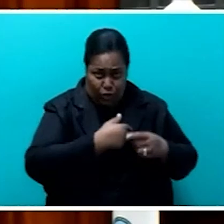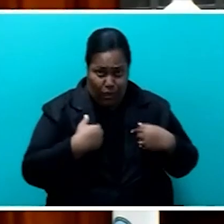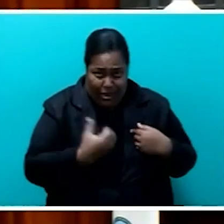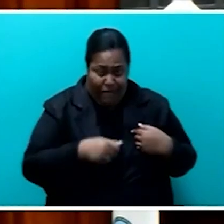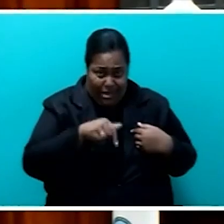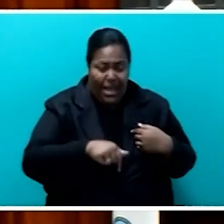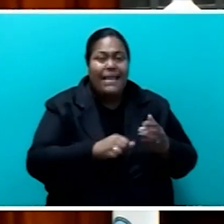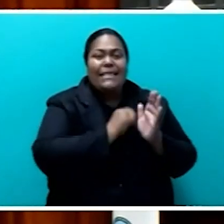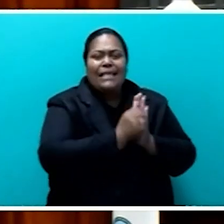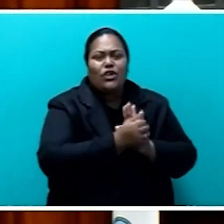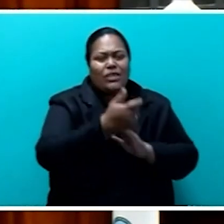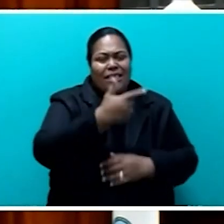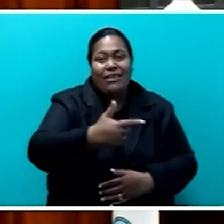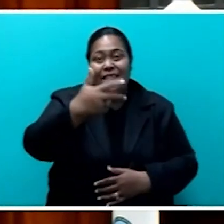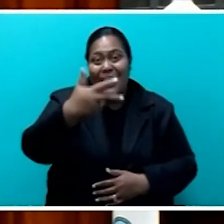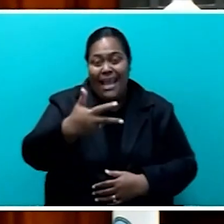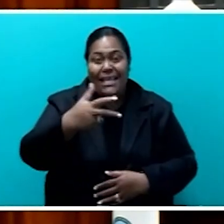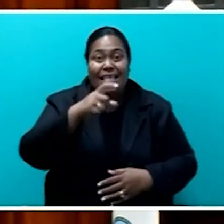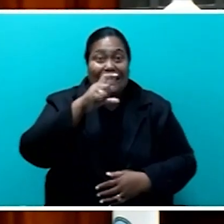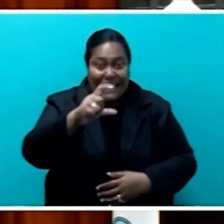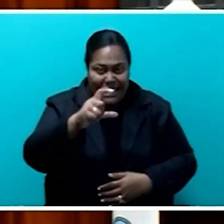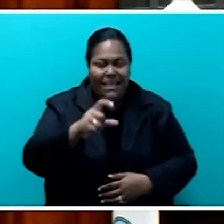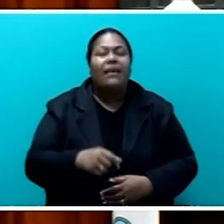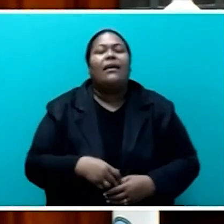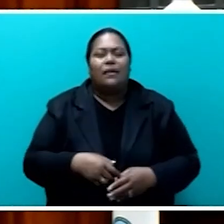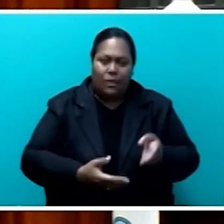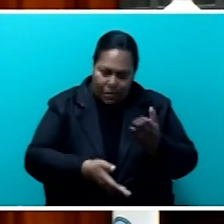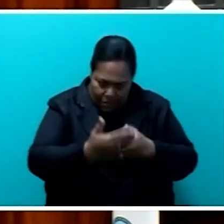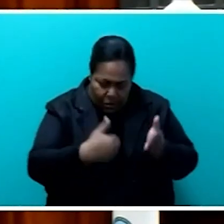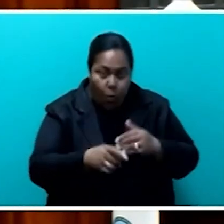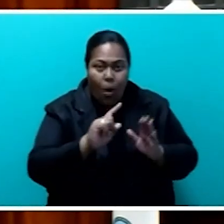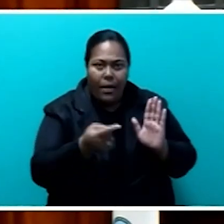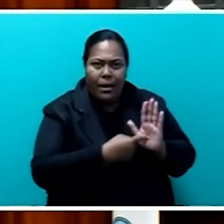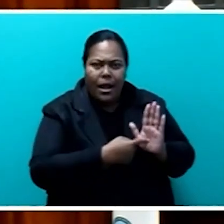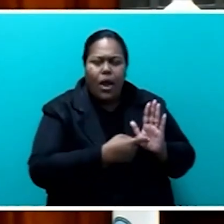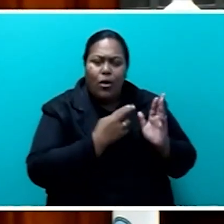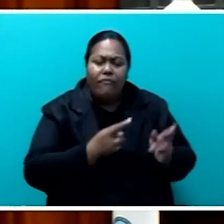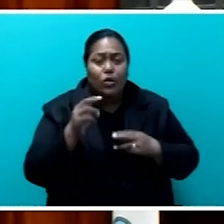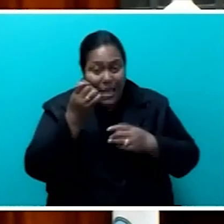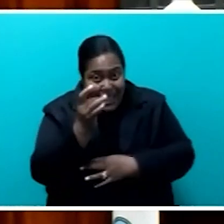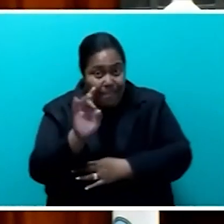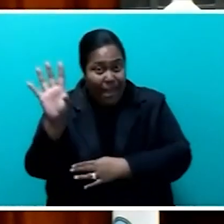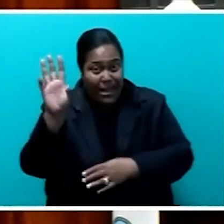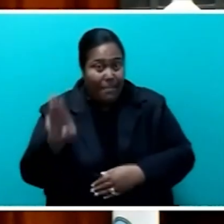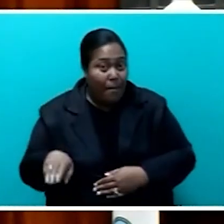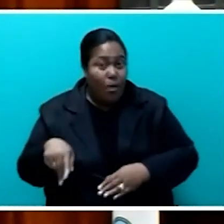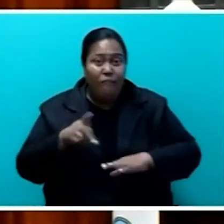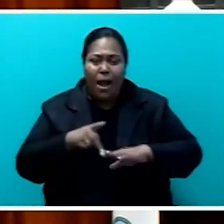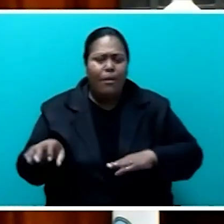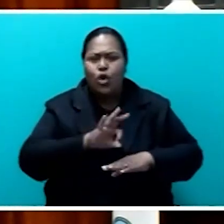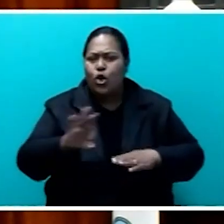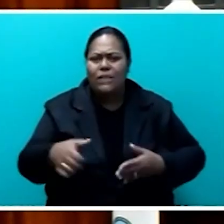Section 78C, which refers to independent MPs who not in support of the Prime